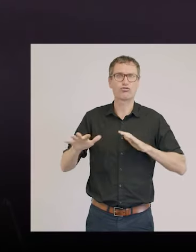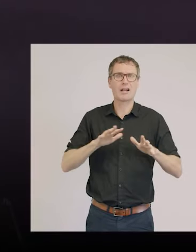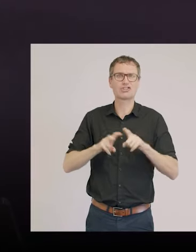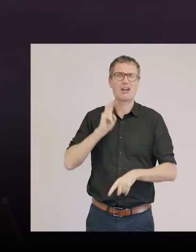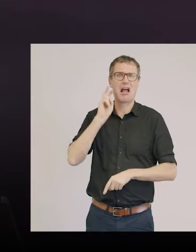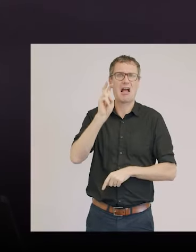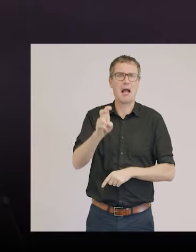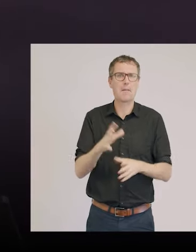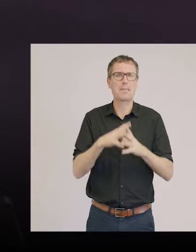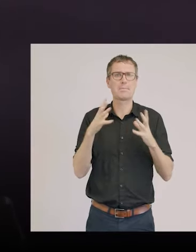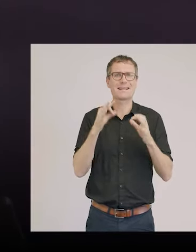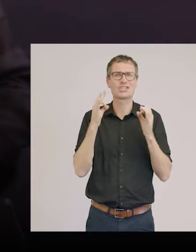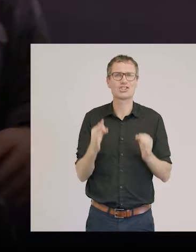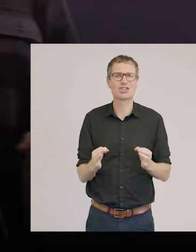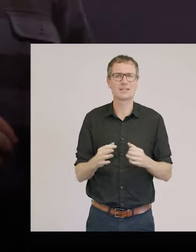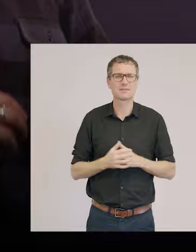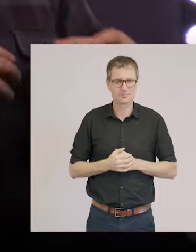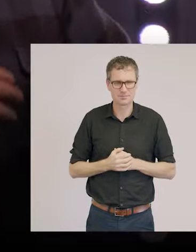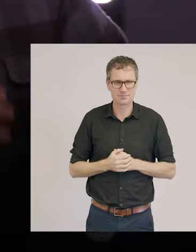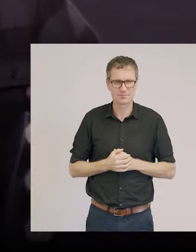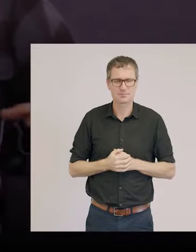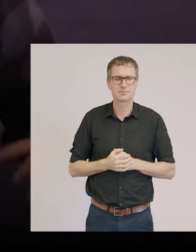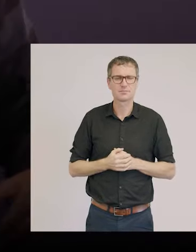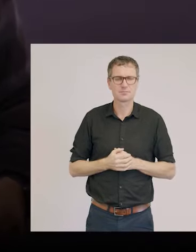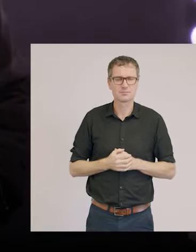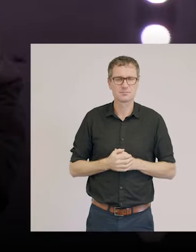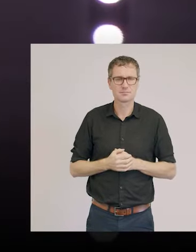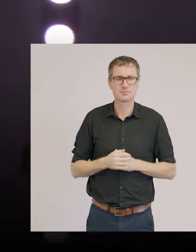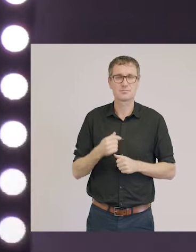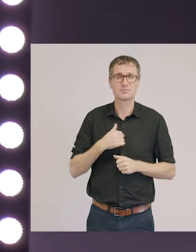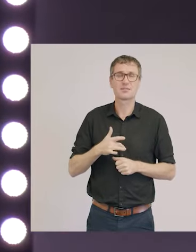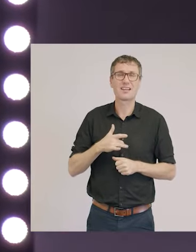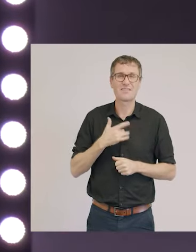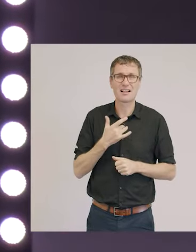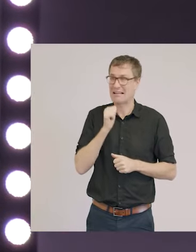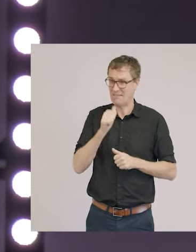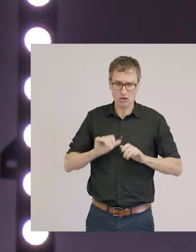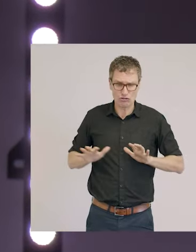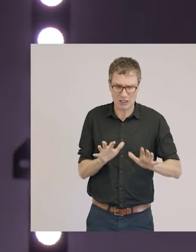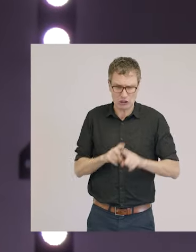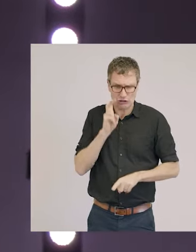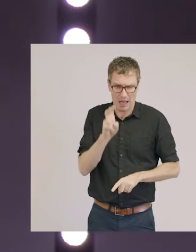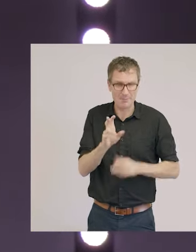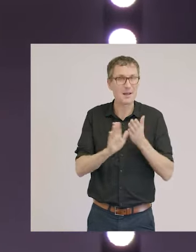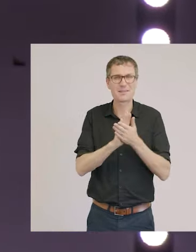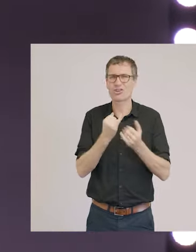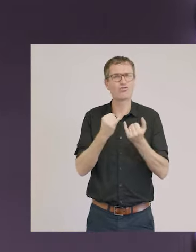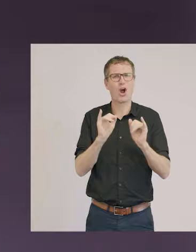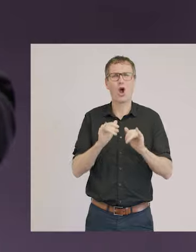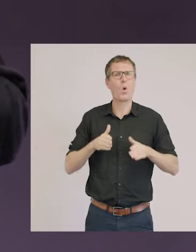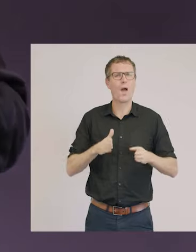Don't rush into big decisions. You know, I see some people rushing into things, and my kids get sick of me saying it, but if you've got to